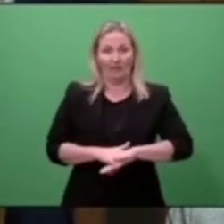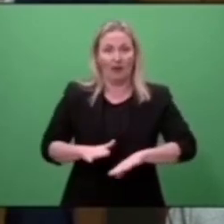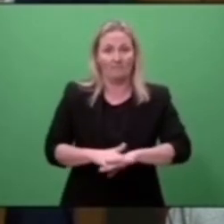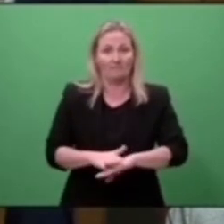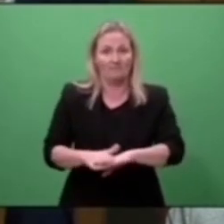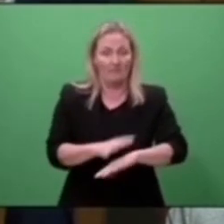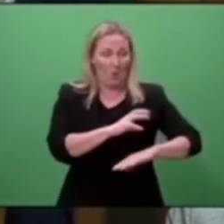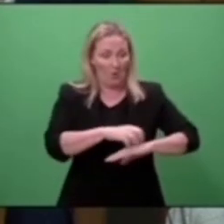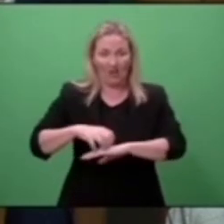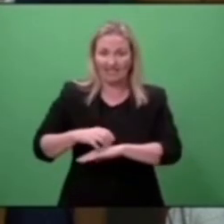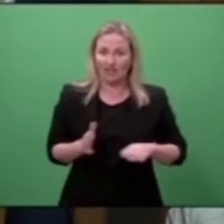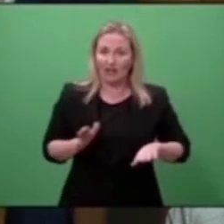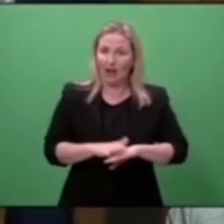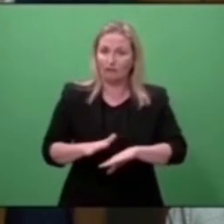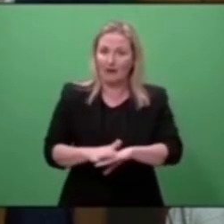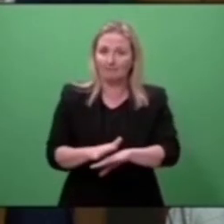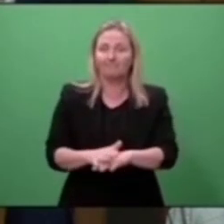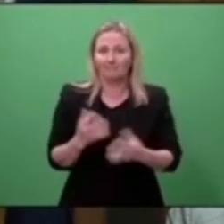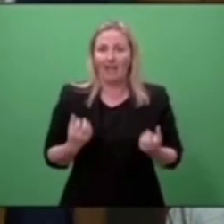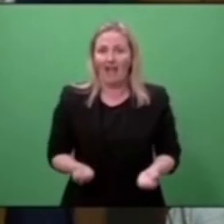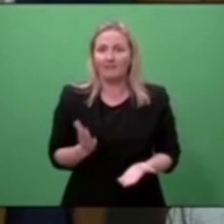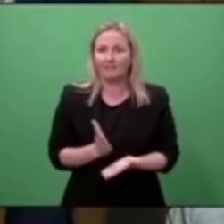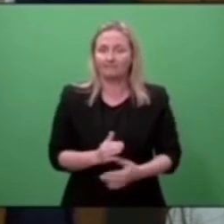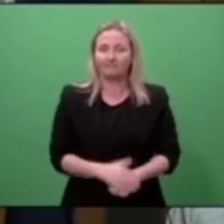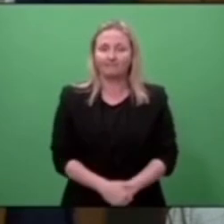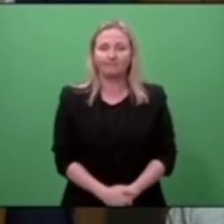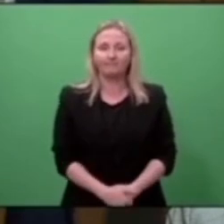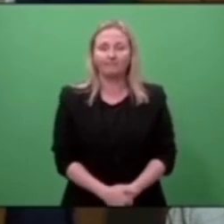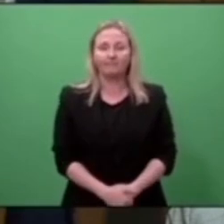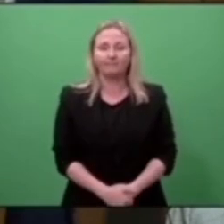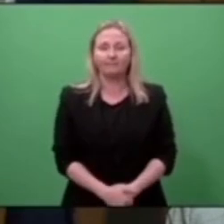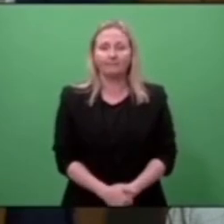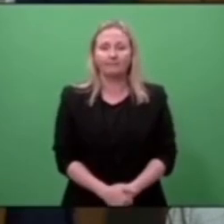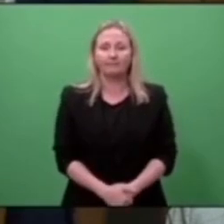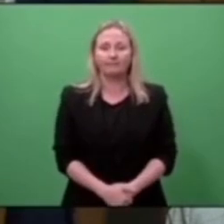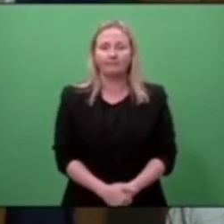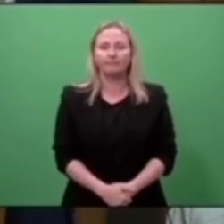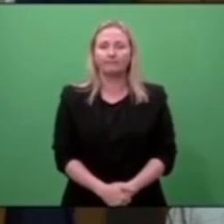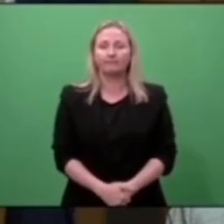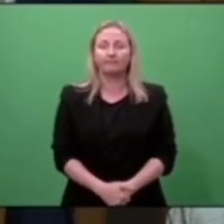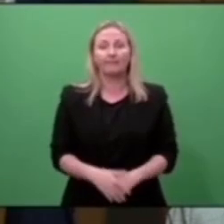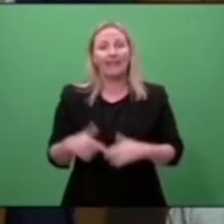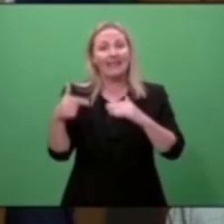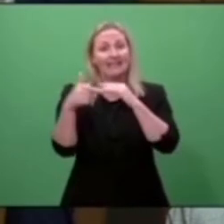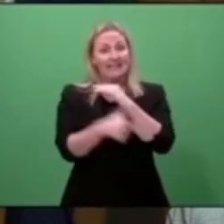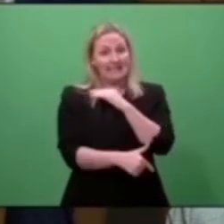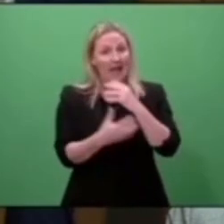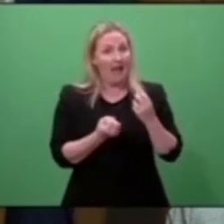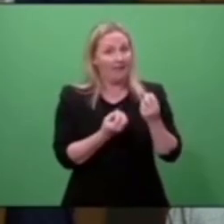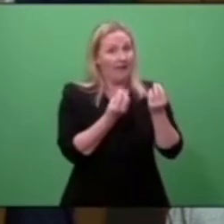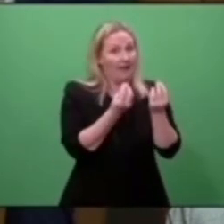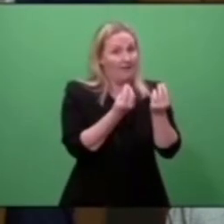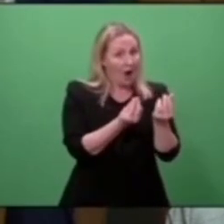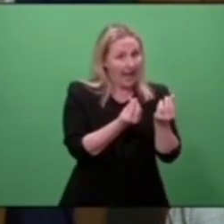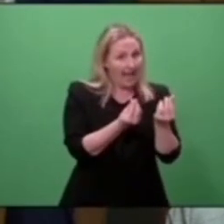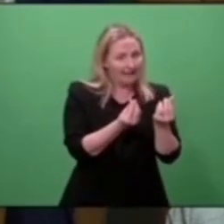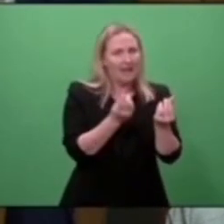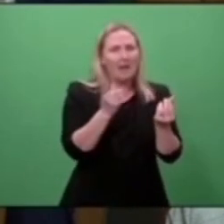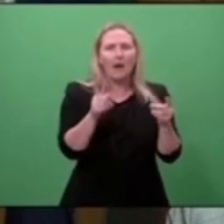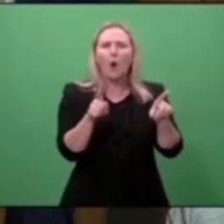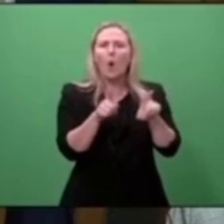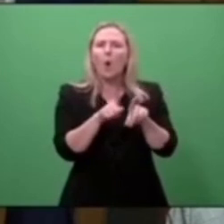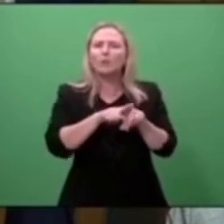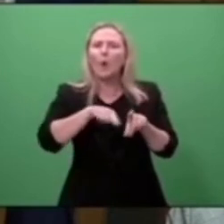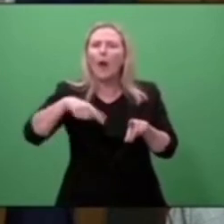Mr. Speaker, debts come in many forms, not just financial, and New Zealand owes an enormous debt to